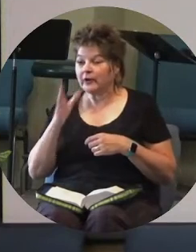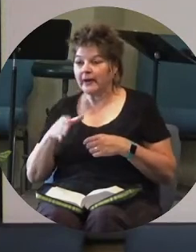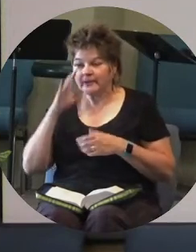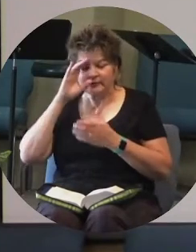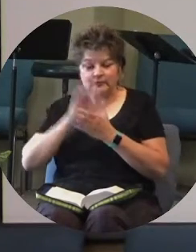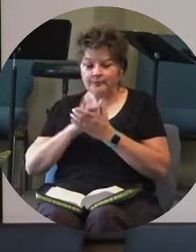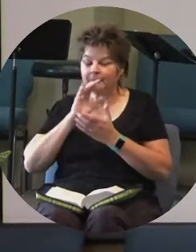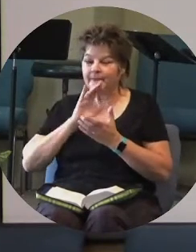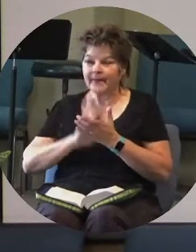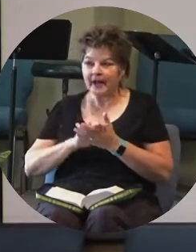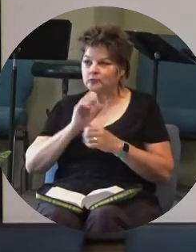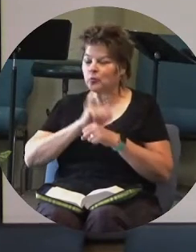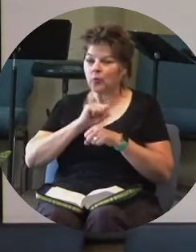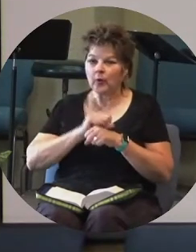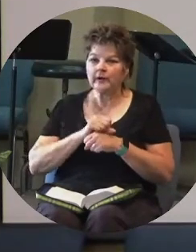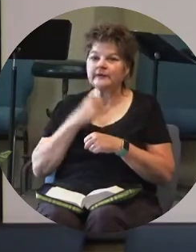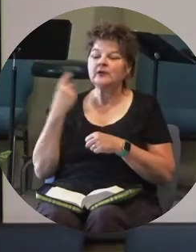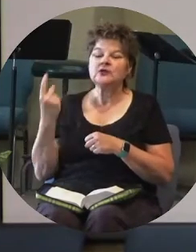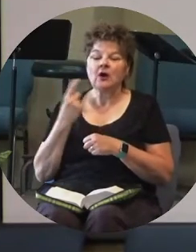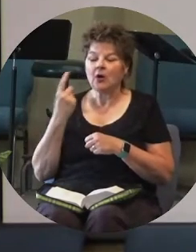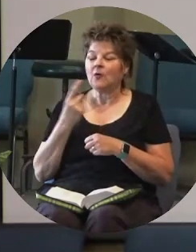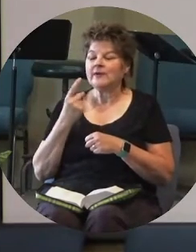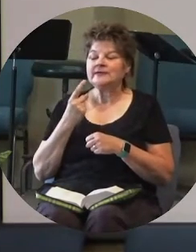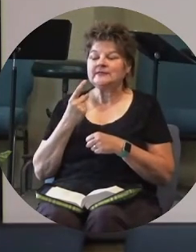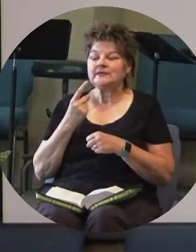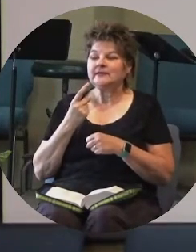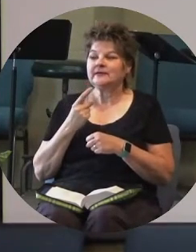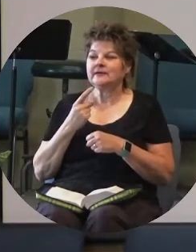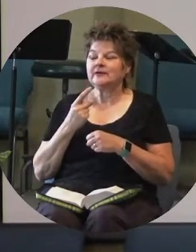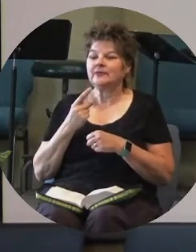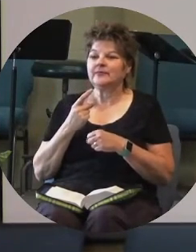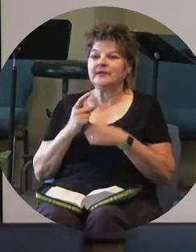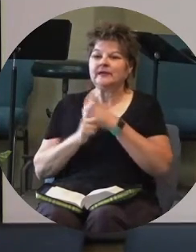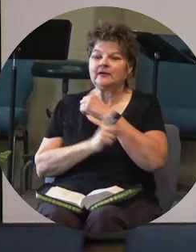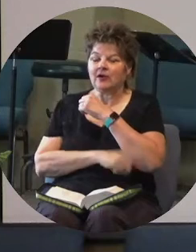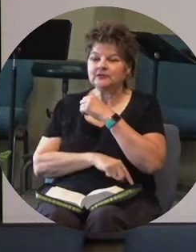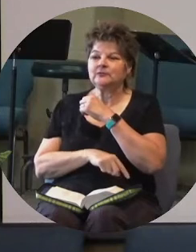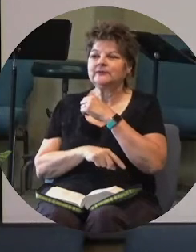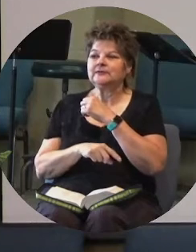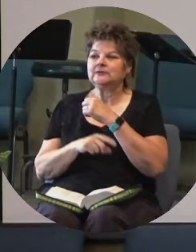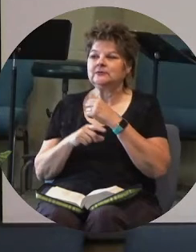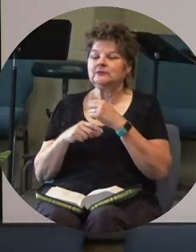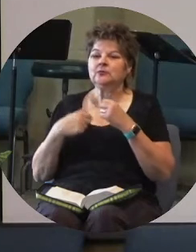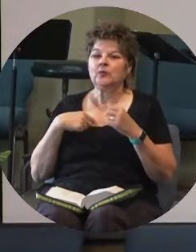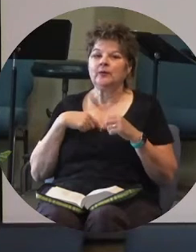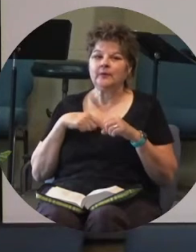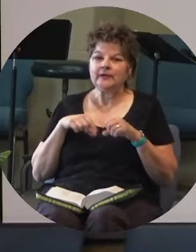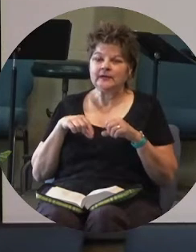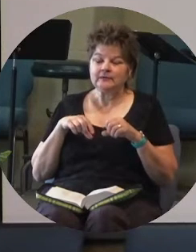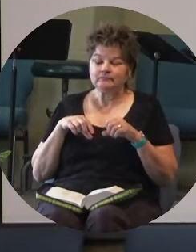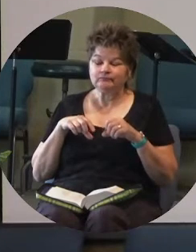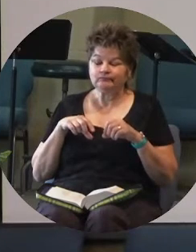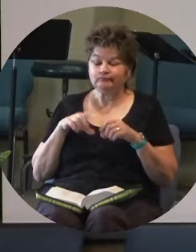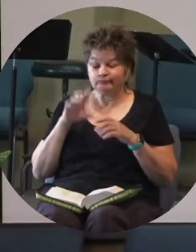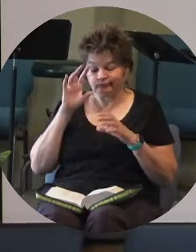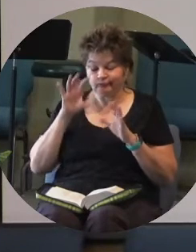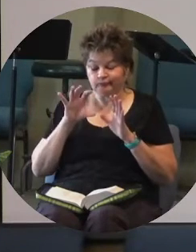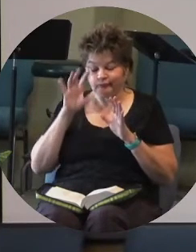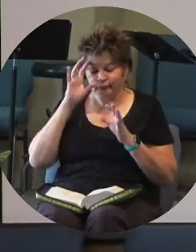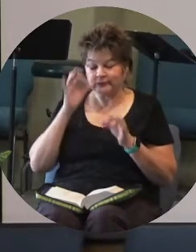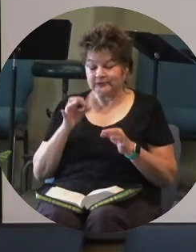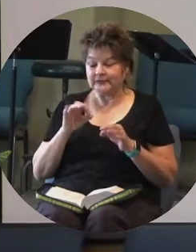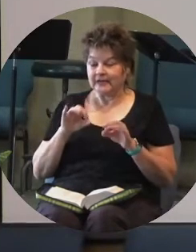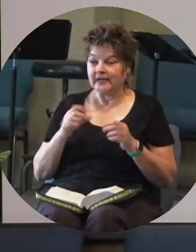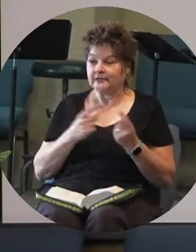work, there's always going to be consequences for what we choose to do. No matter how